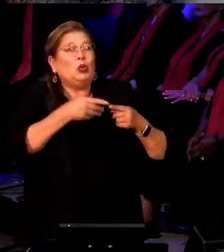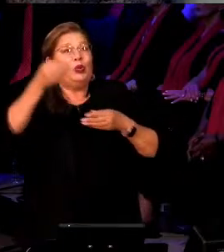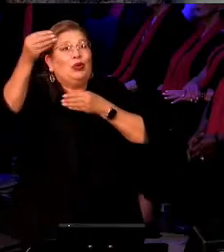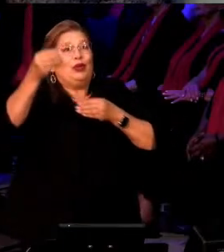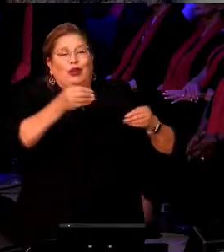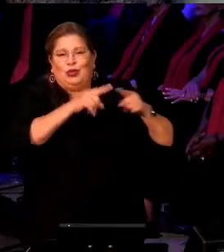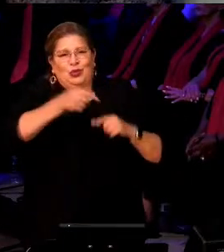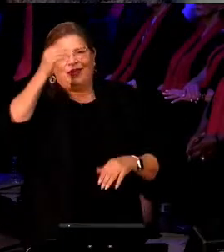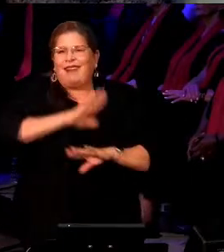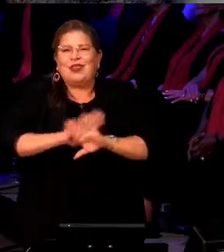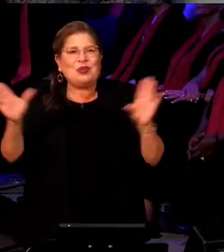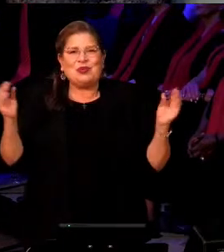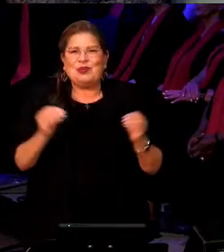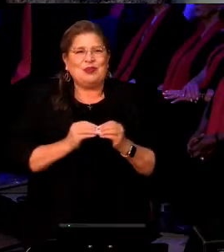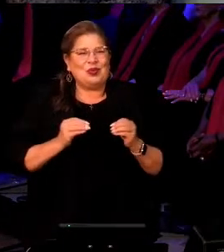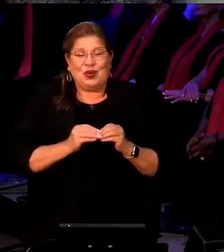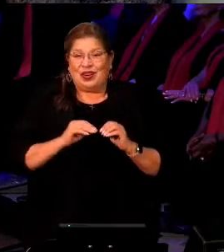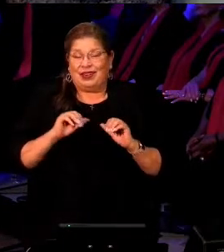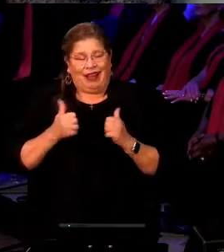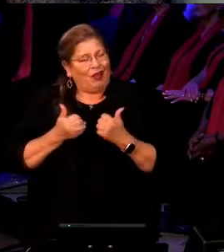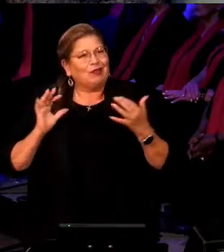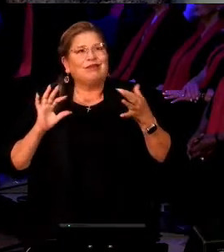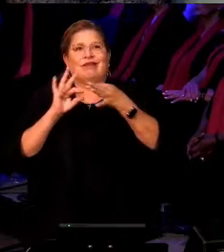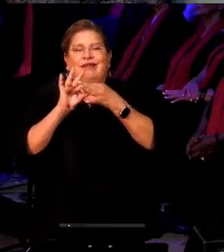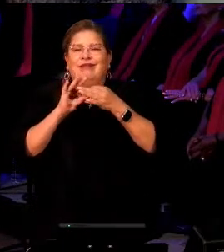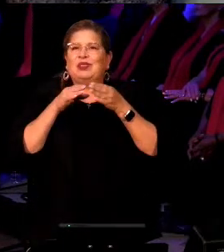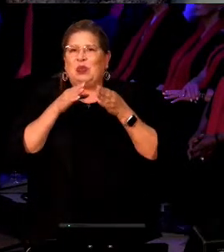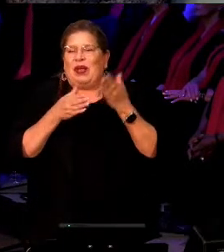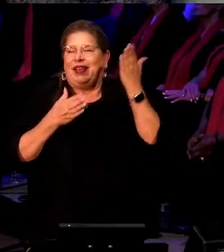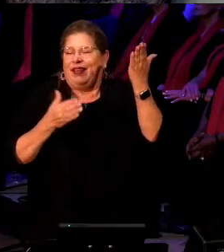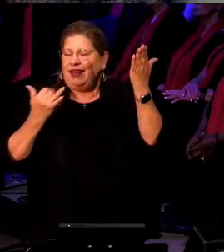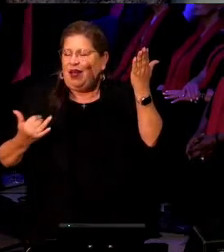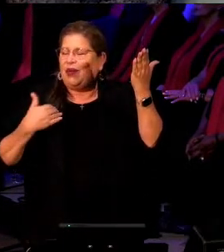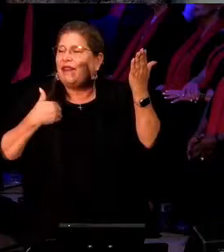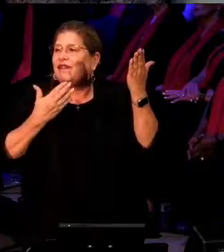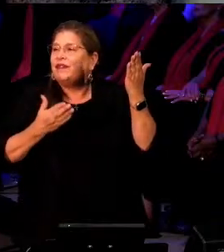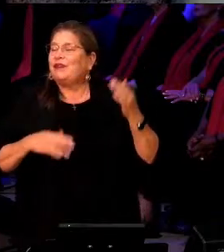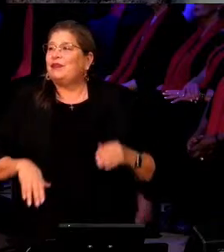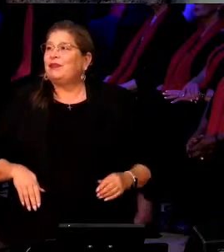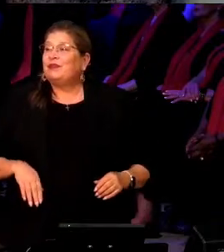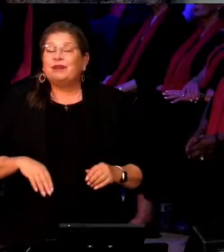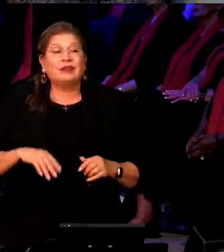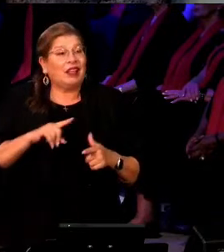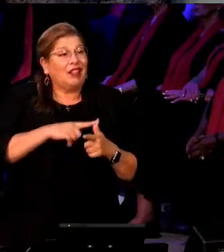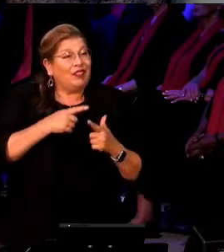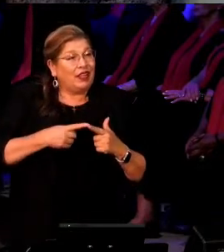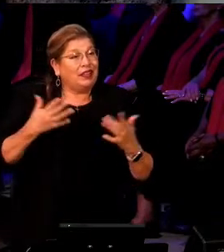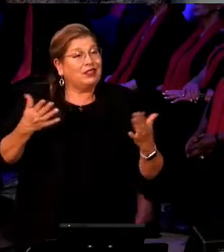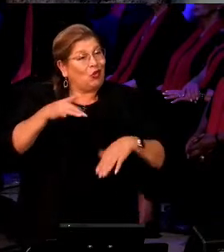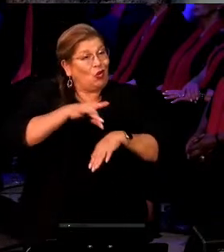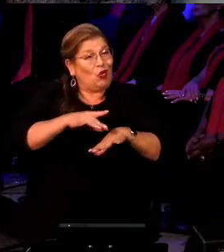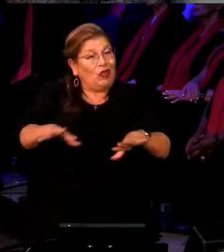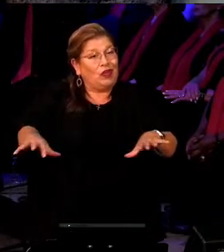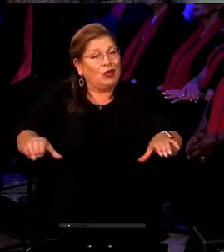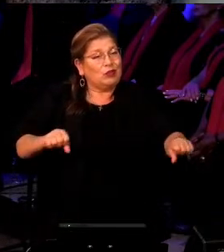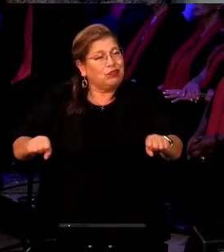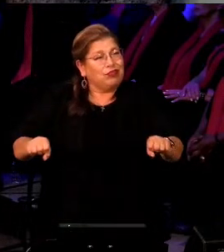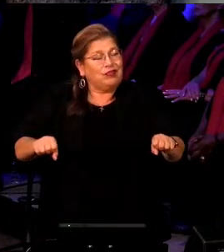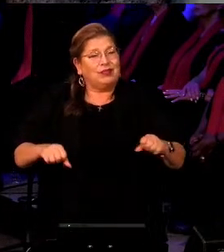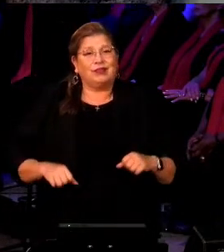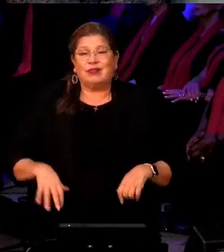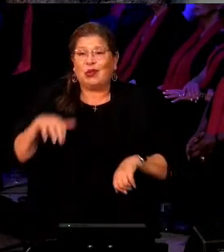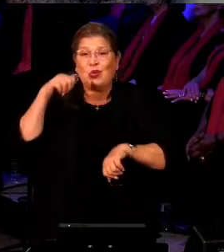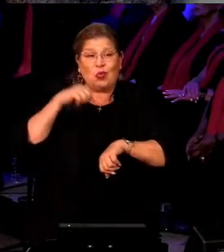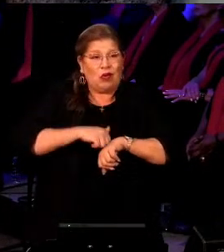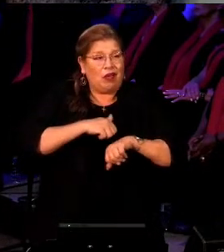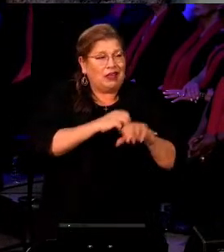to God. The way is made. And then the earthquake, the